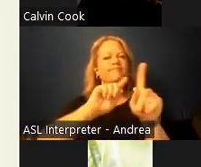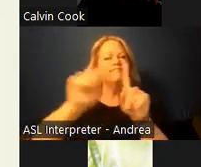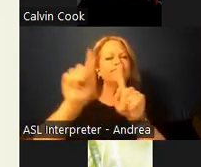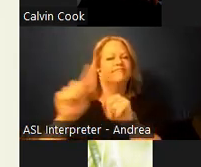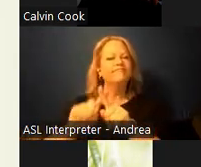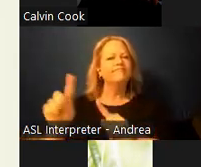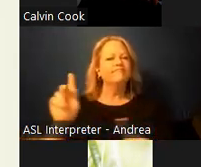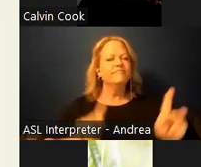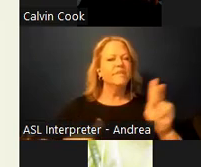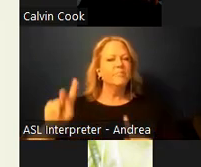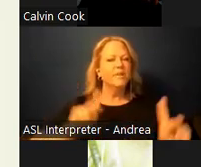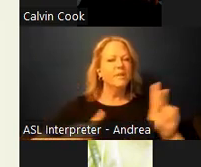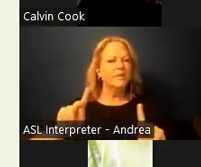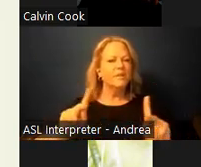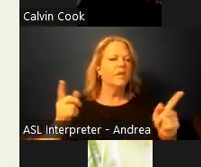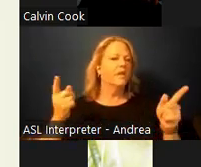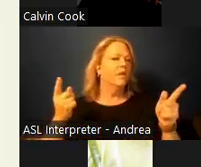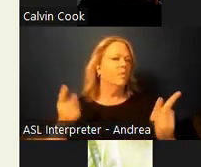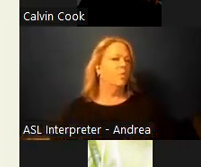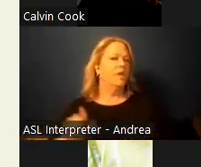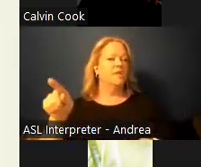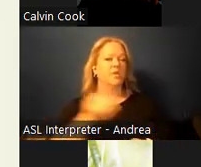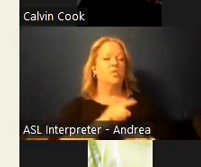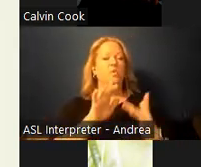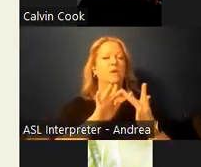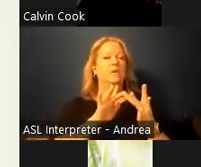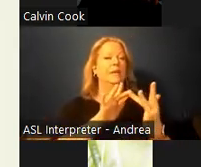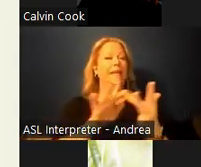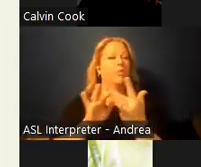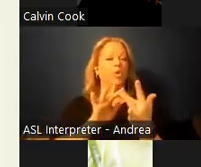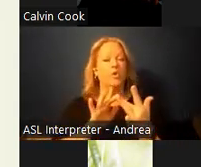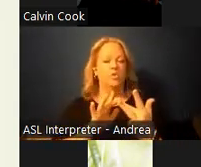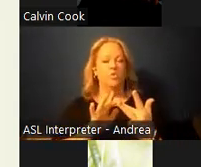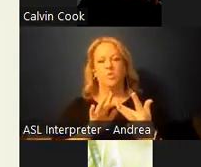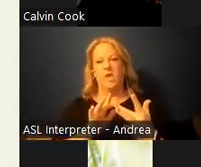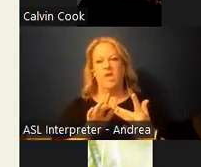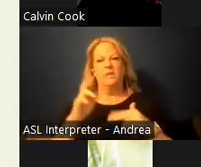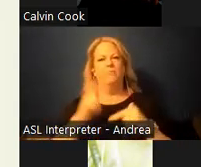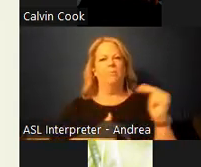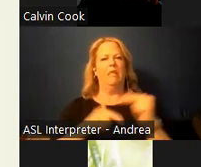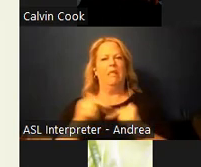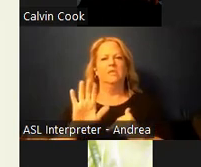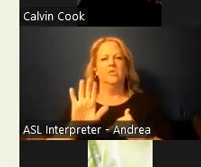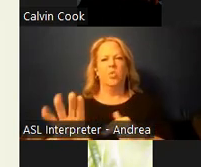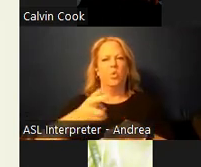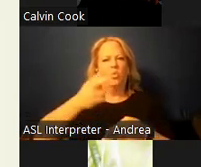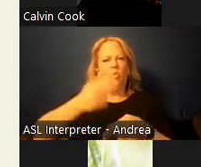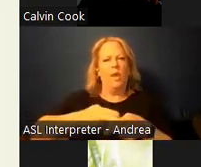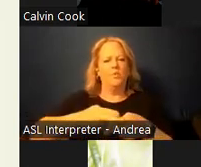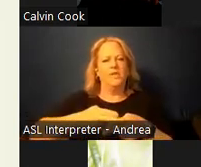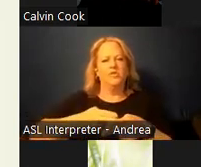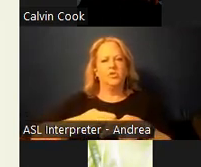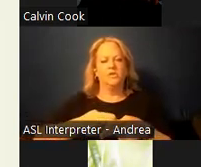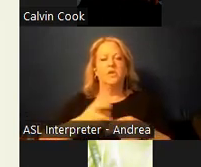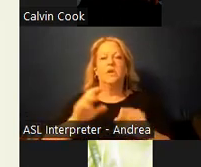By networking, you get to build a positive reputation about yourself. The more you get involved, the more people start